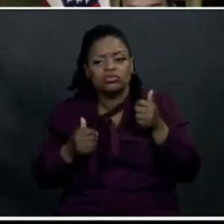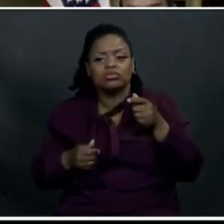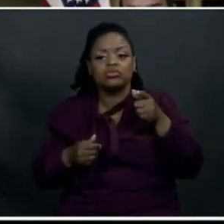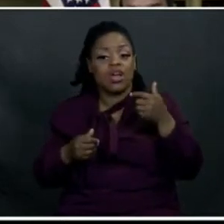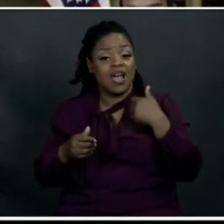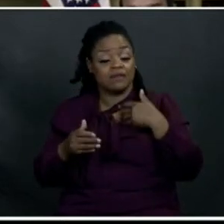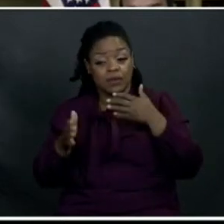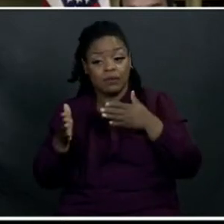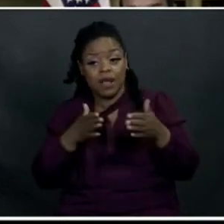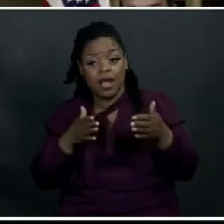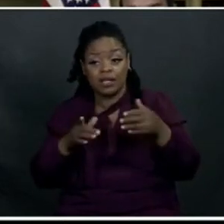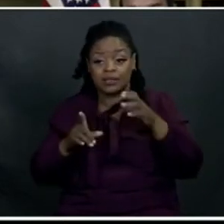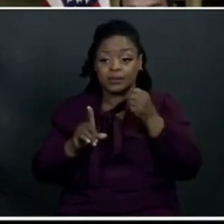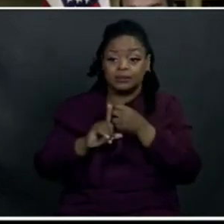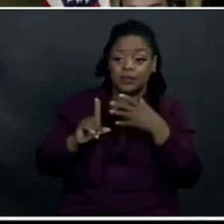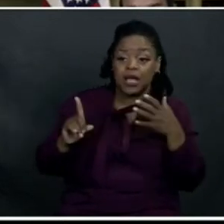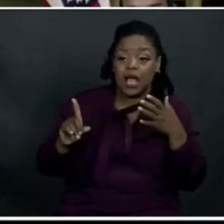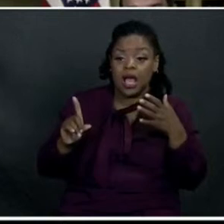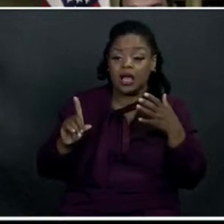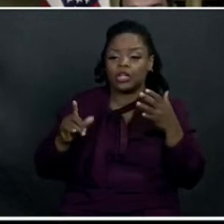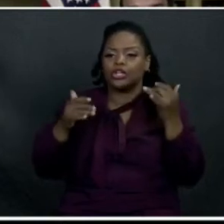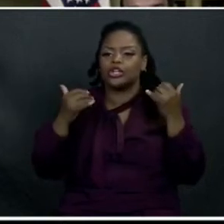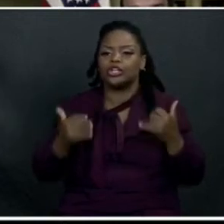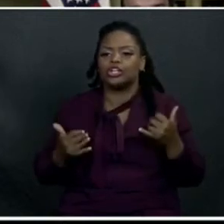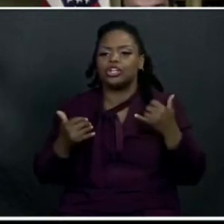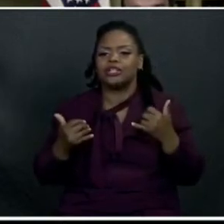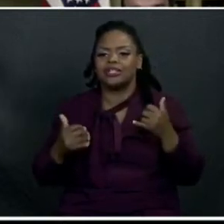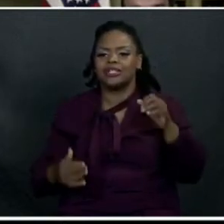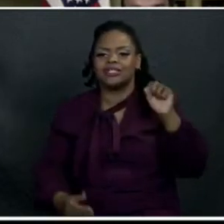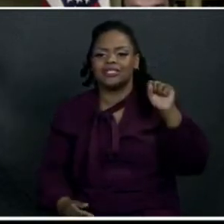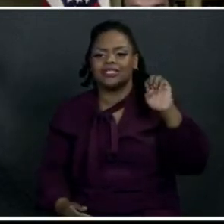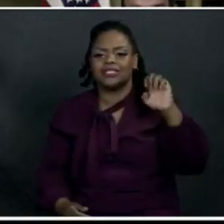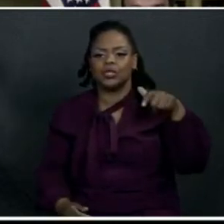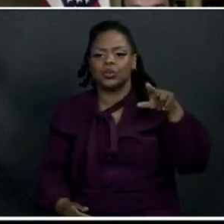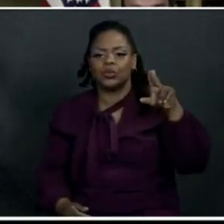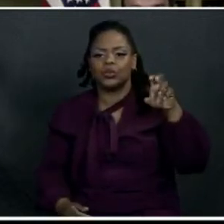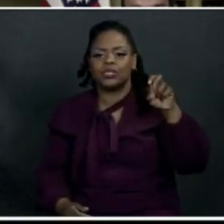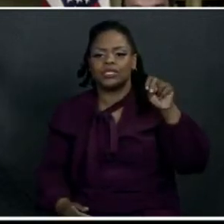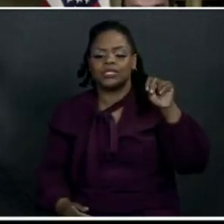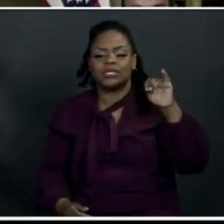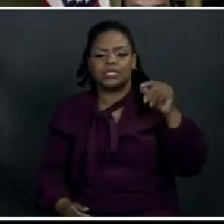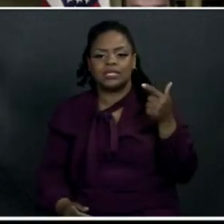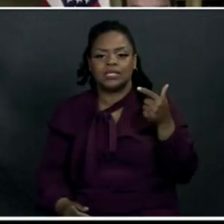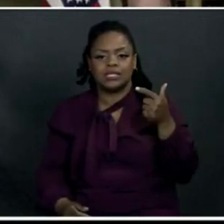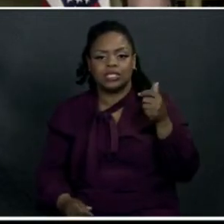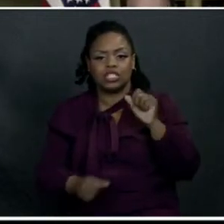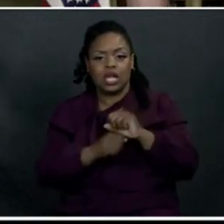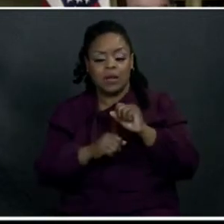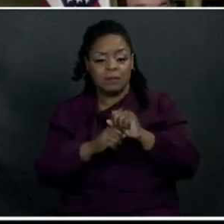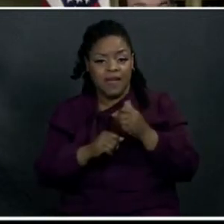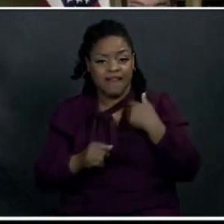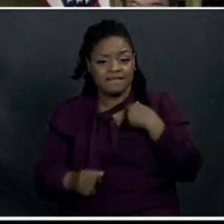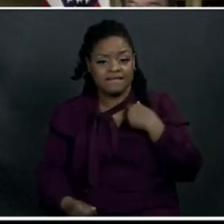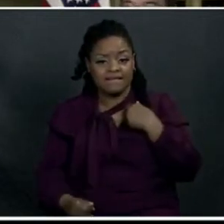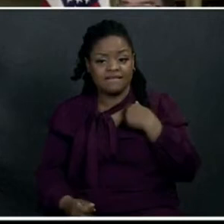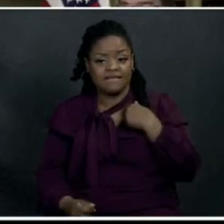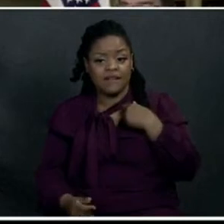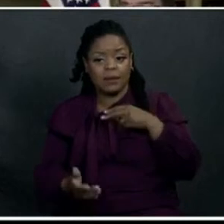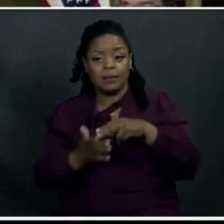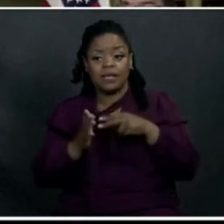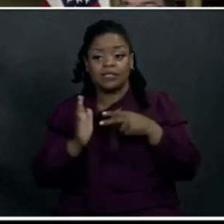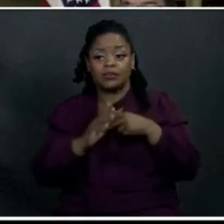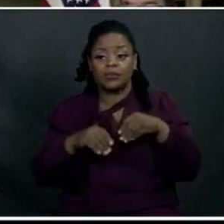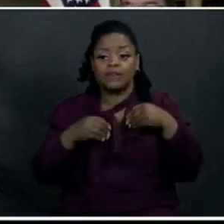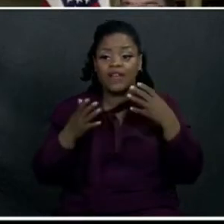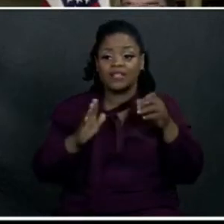on the current sequencing efforts on a national level, like provide states with additional funding for collecting samples or conducting